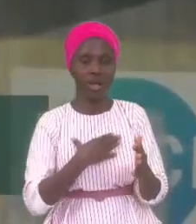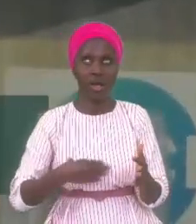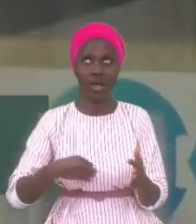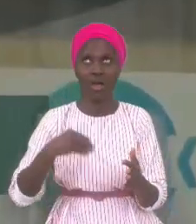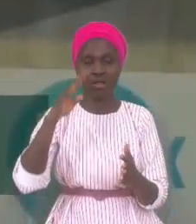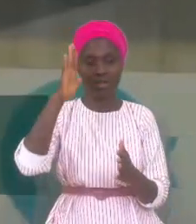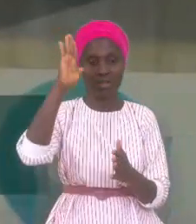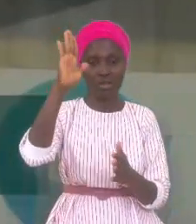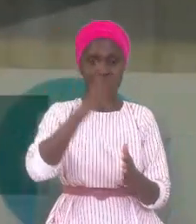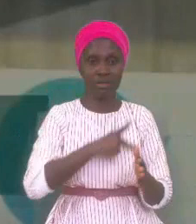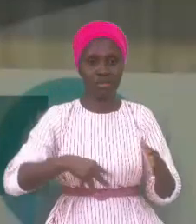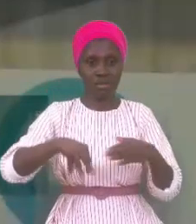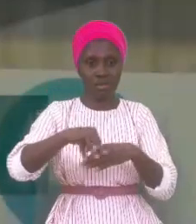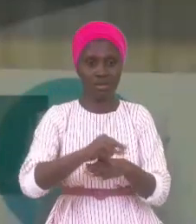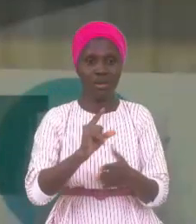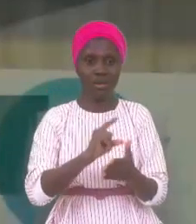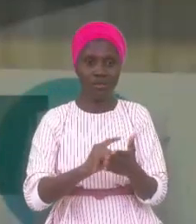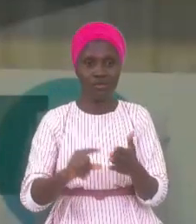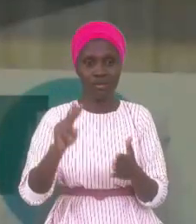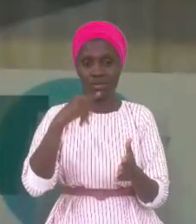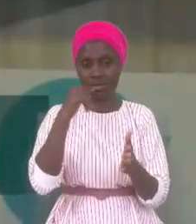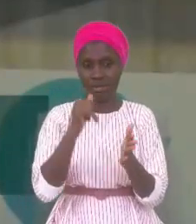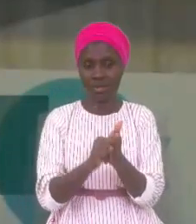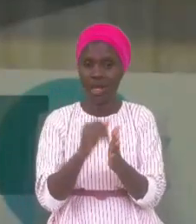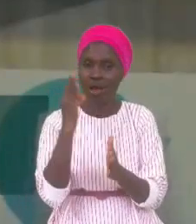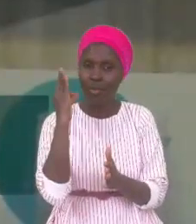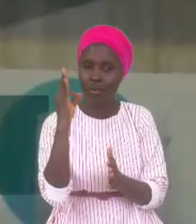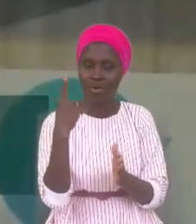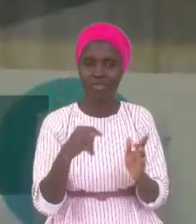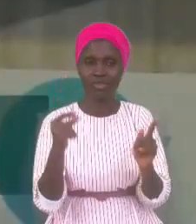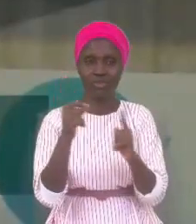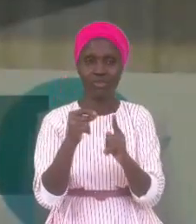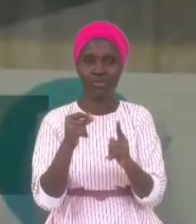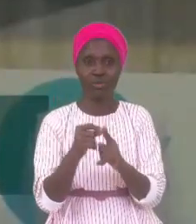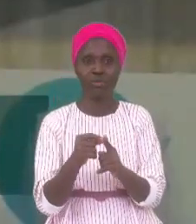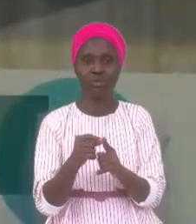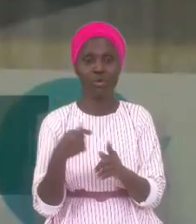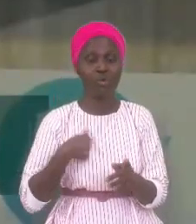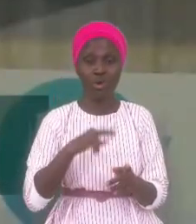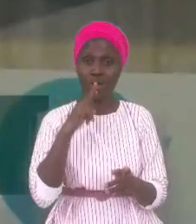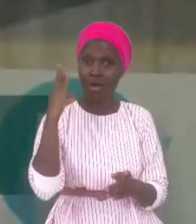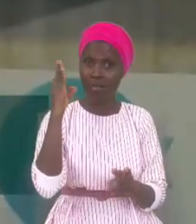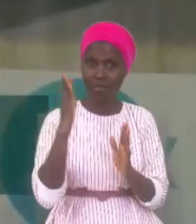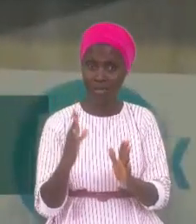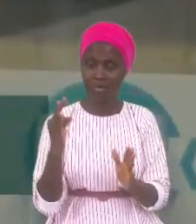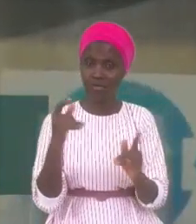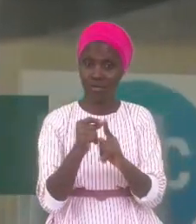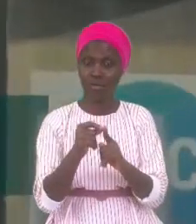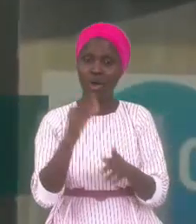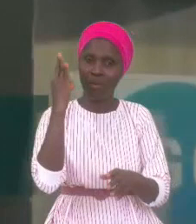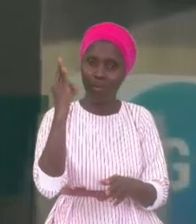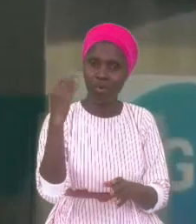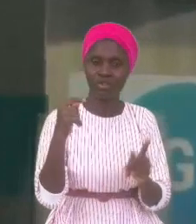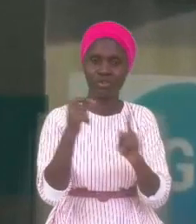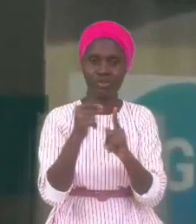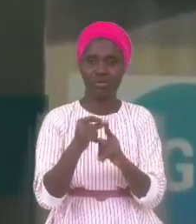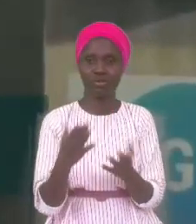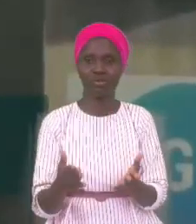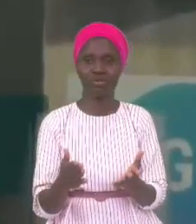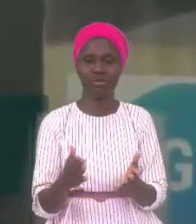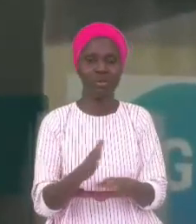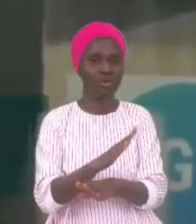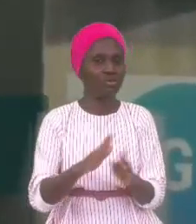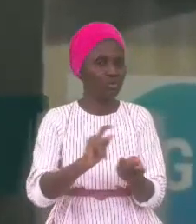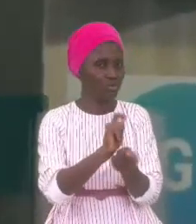verse 2 it says, preach the word. We're ministers of the word. Preach the word. Don't tell stories. Don't turn the